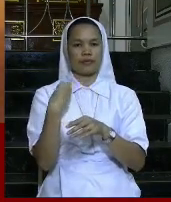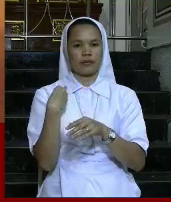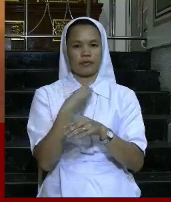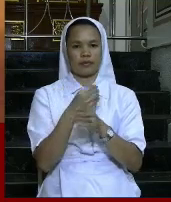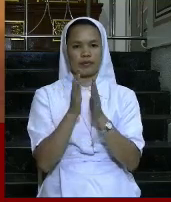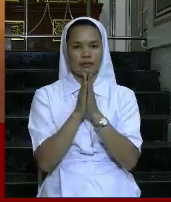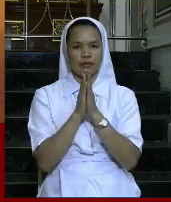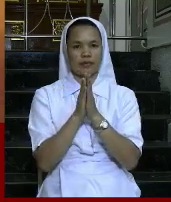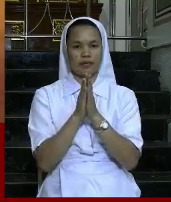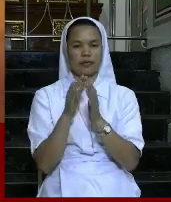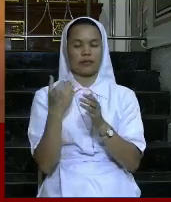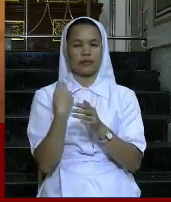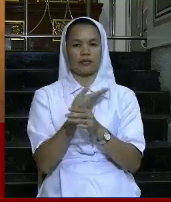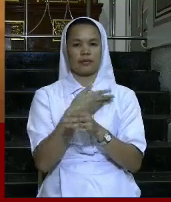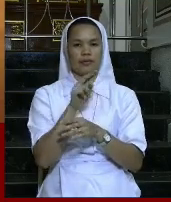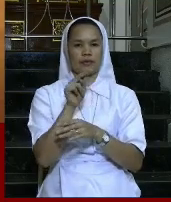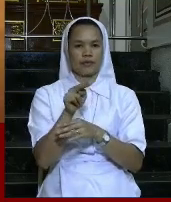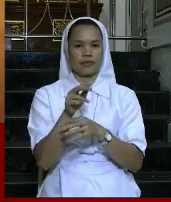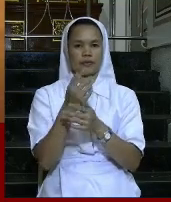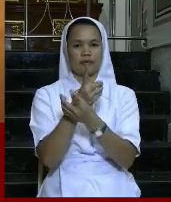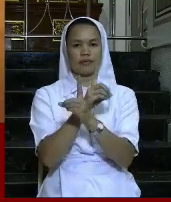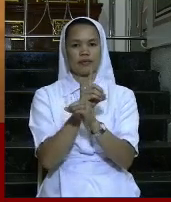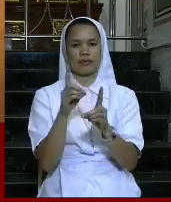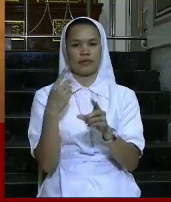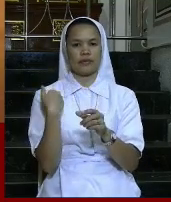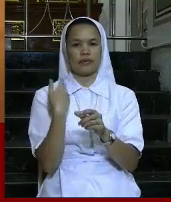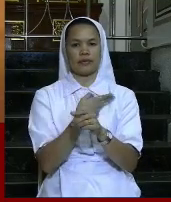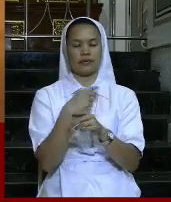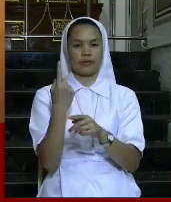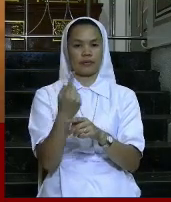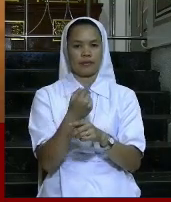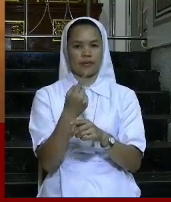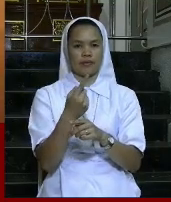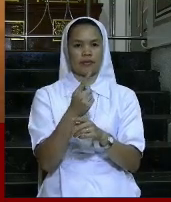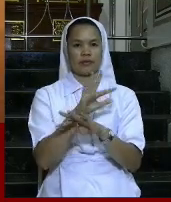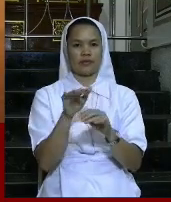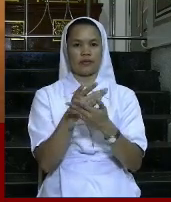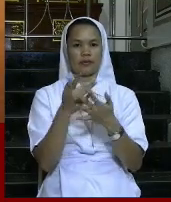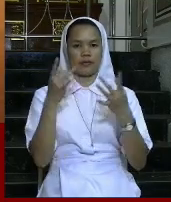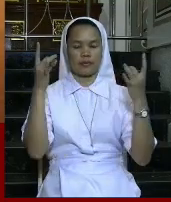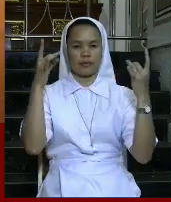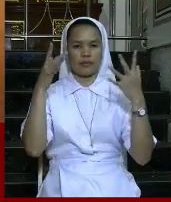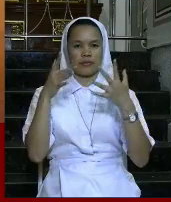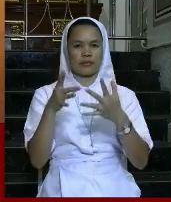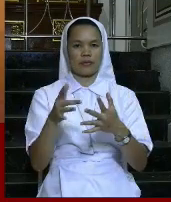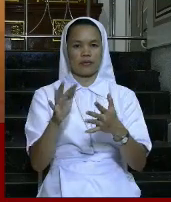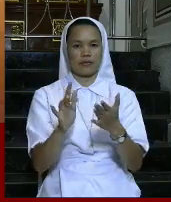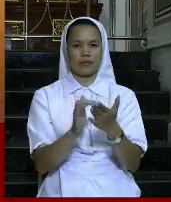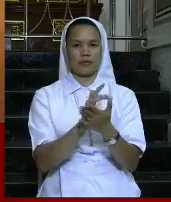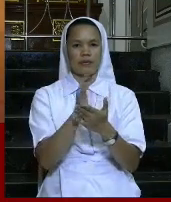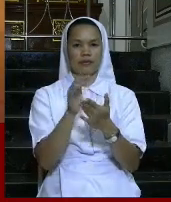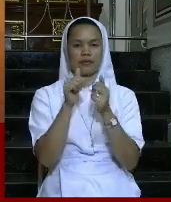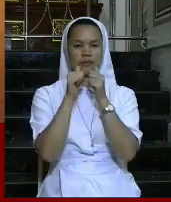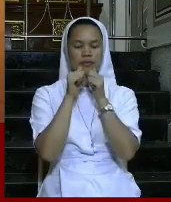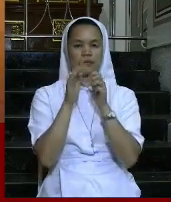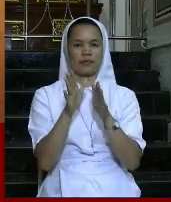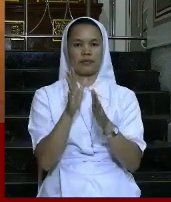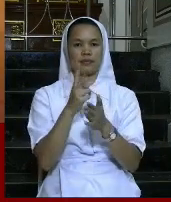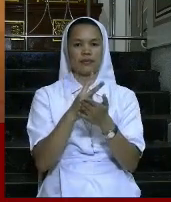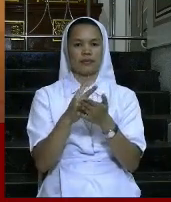in our necessities, but deliver us always from all dangers. O glorious and blessed